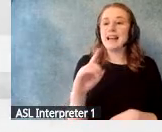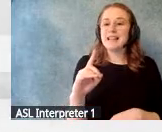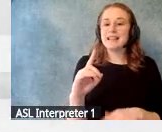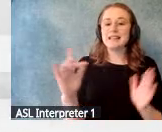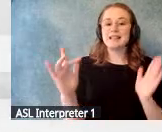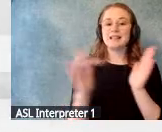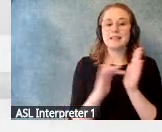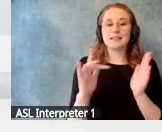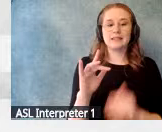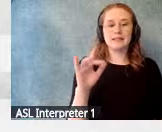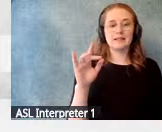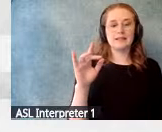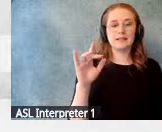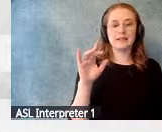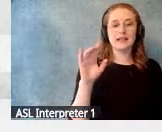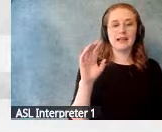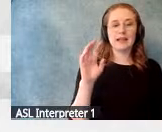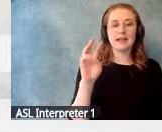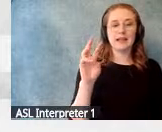enter